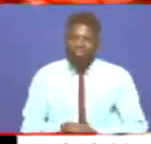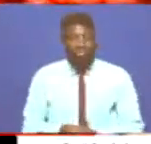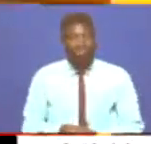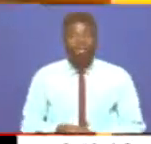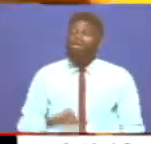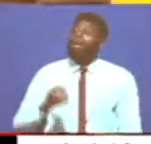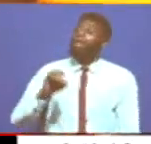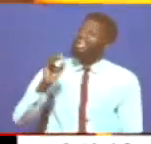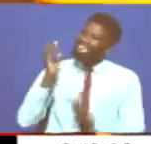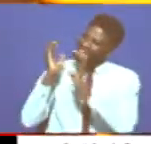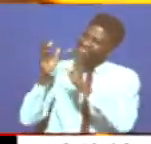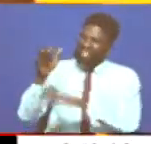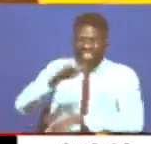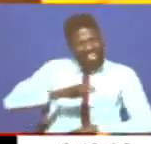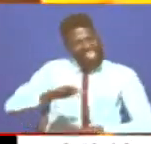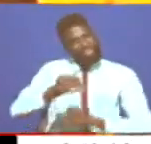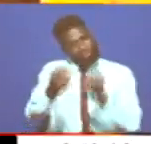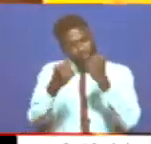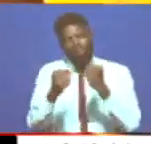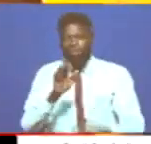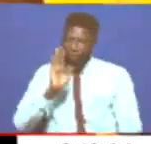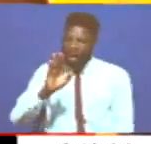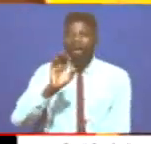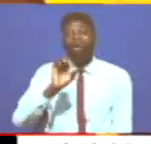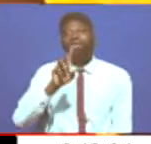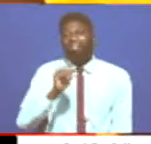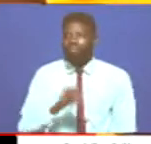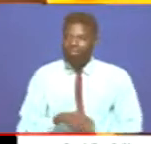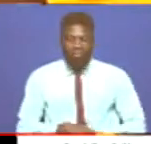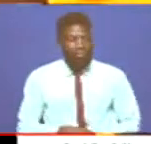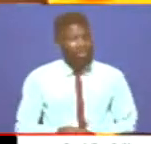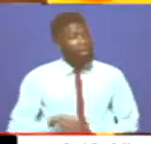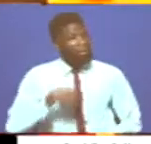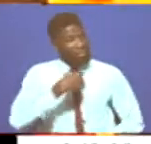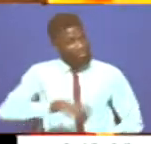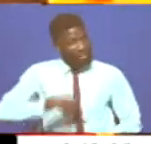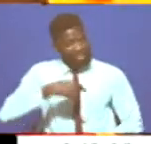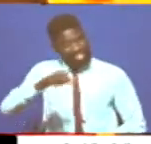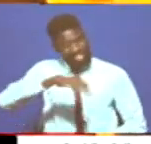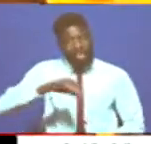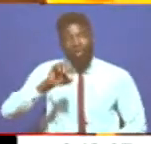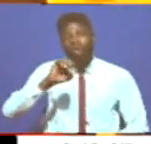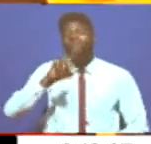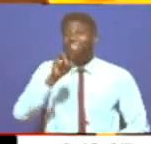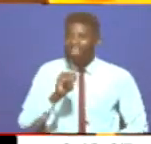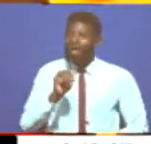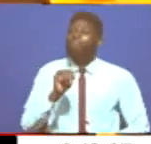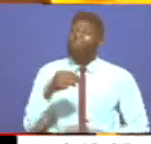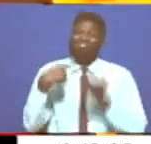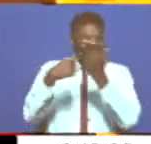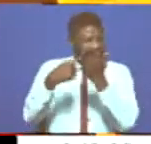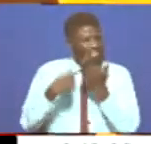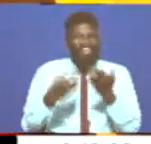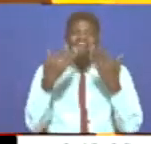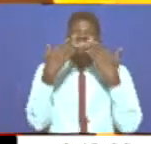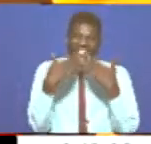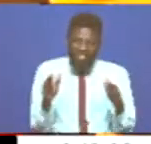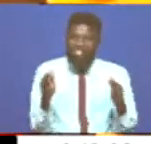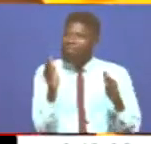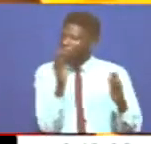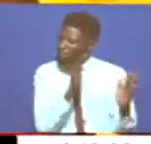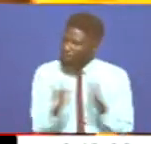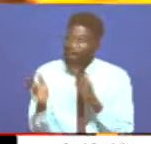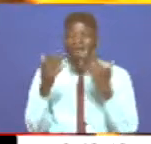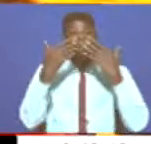ODM. ODM Malindi haijafa. Tumezungumza na tumepanga mikakati ya kutosha. Vijana na kina